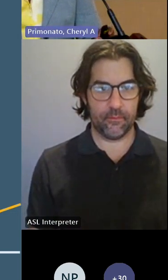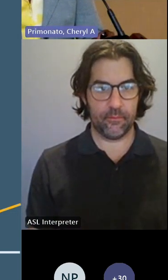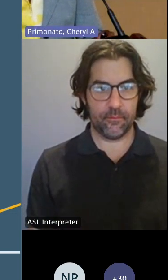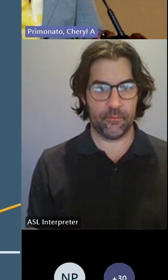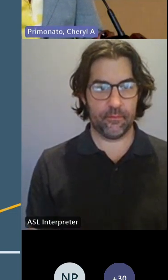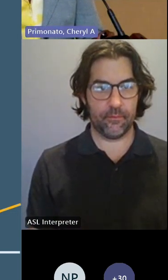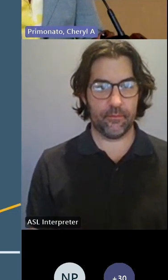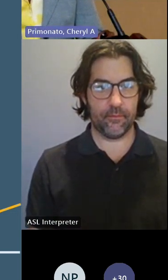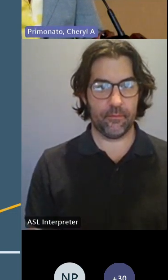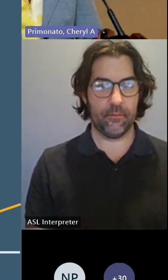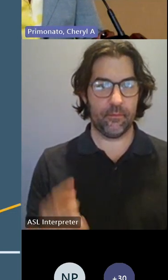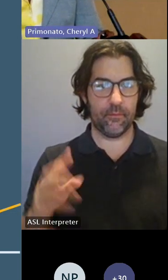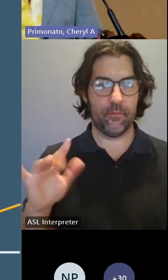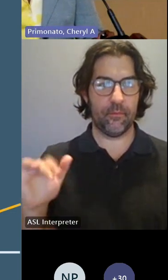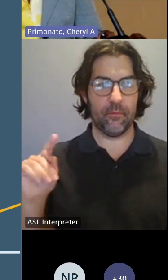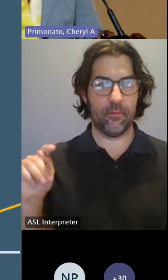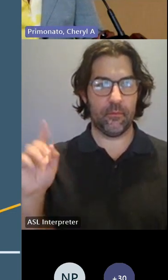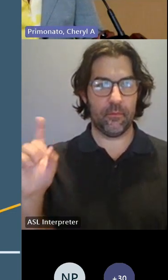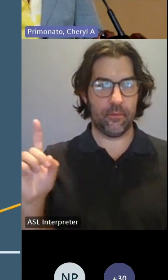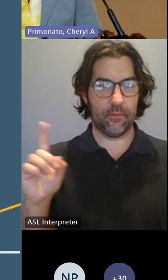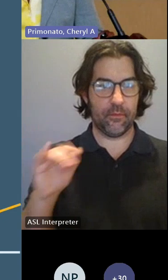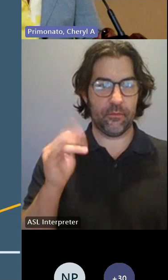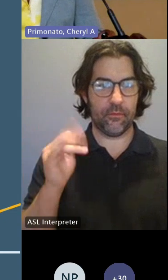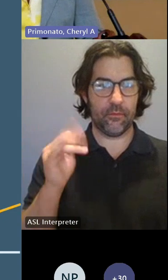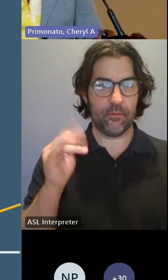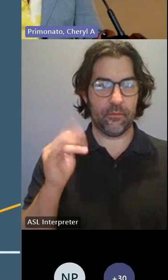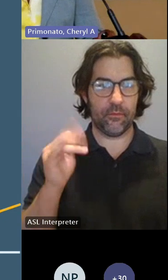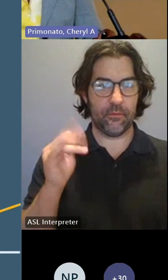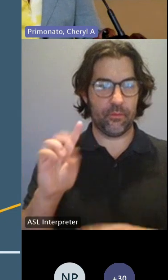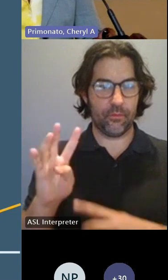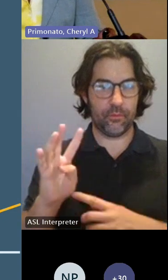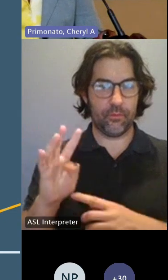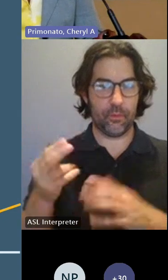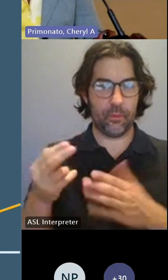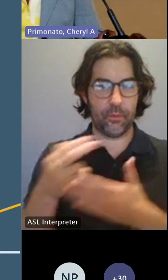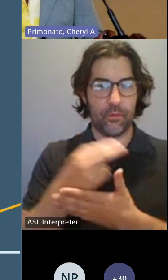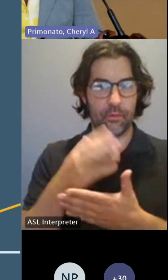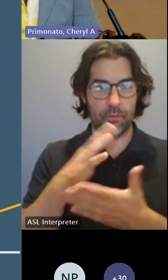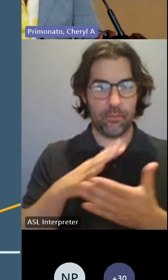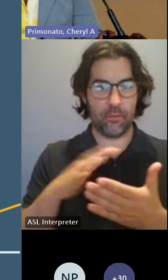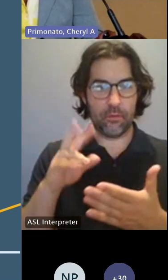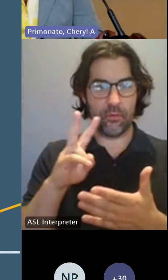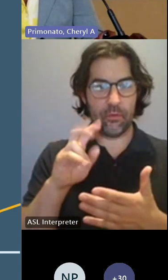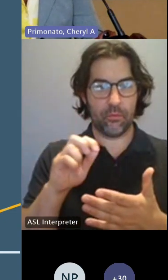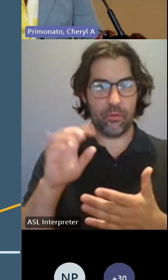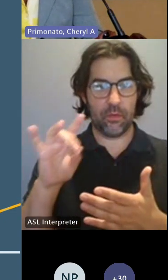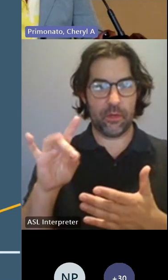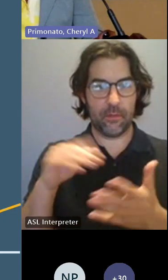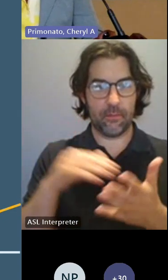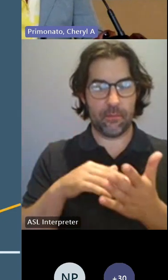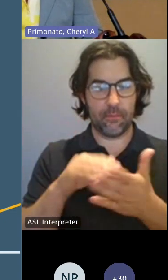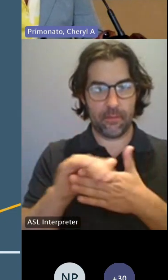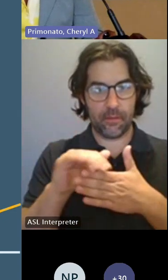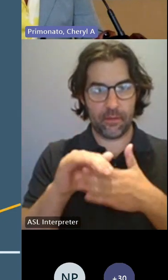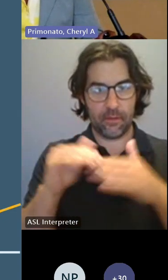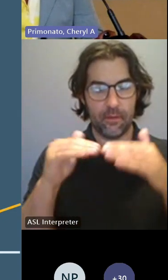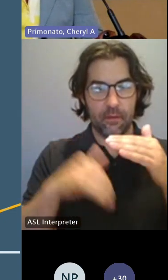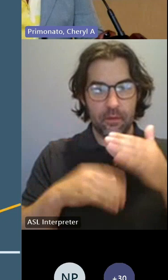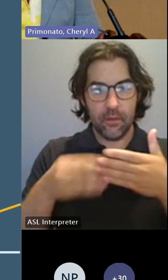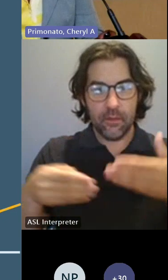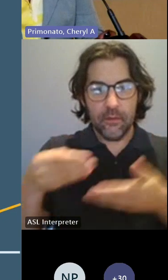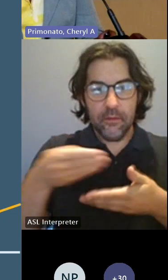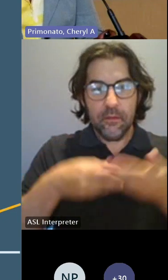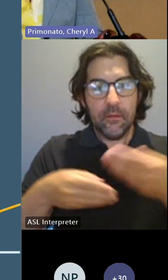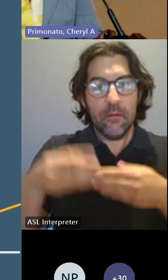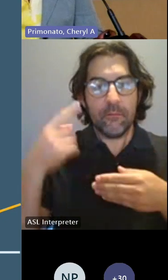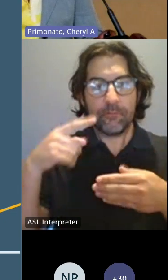For our year-to-date, June 2024, revenues are about $2.3 million below budgeted. That is due